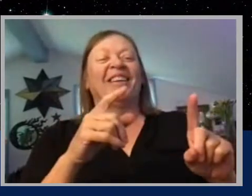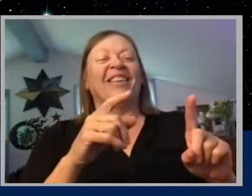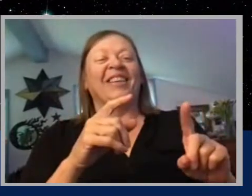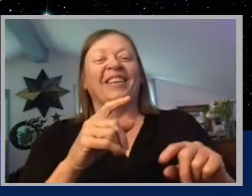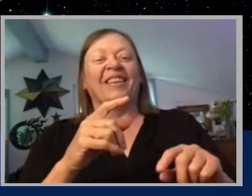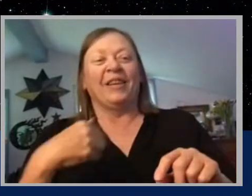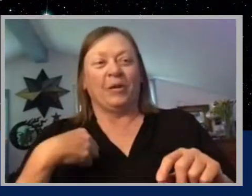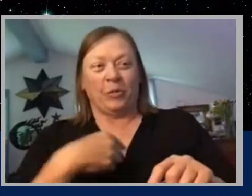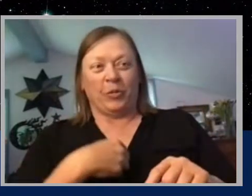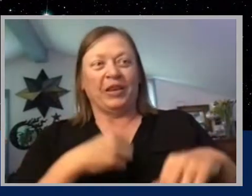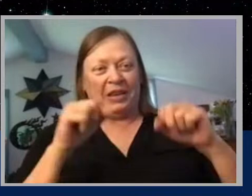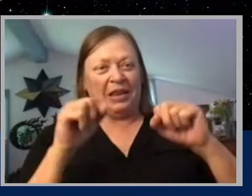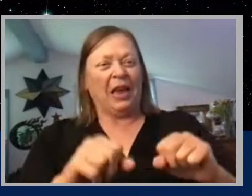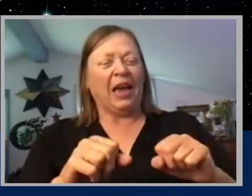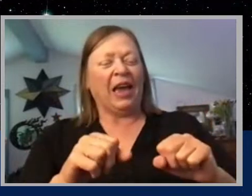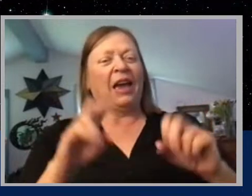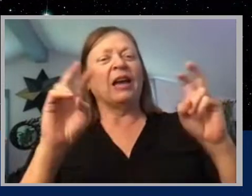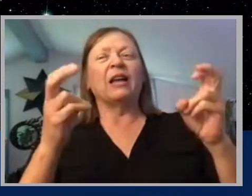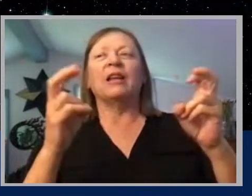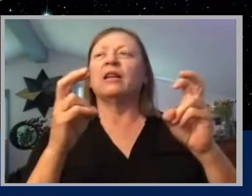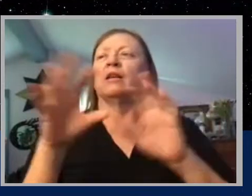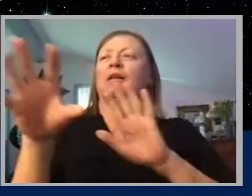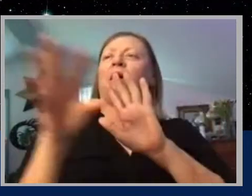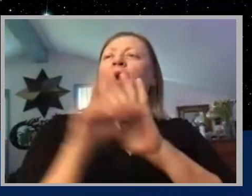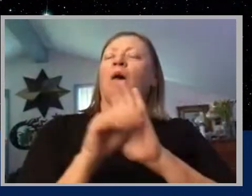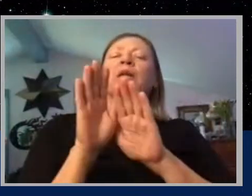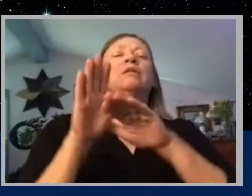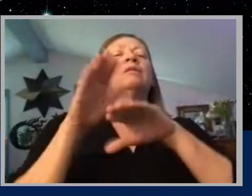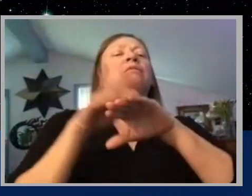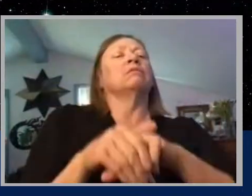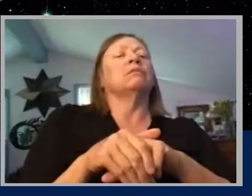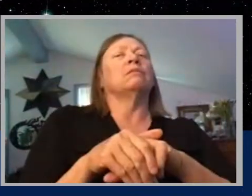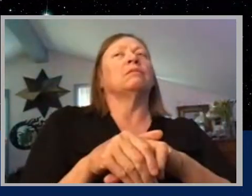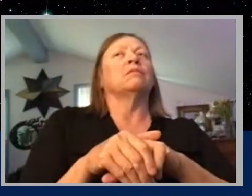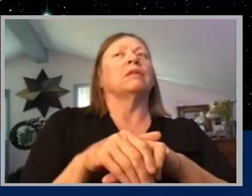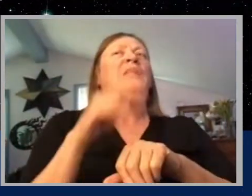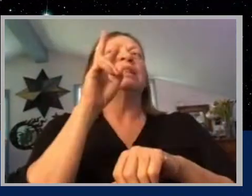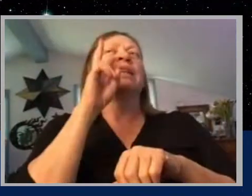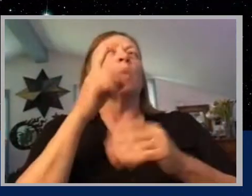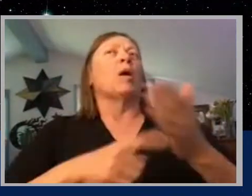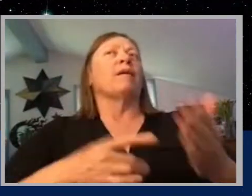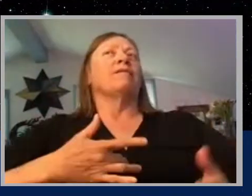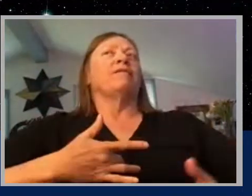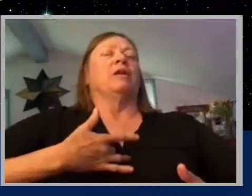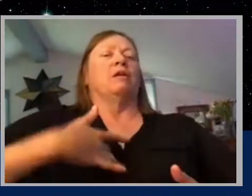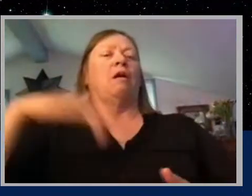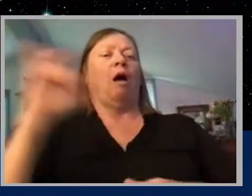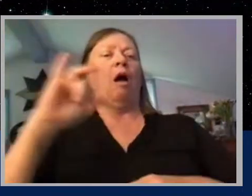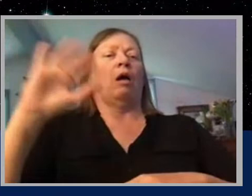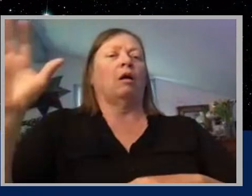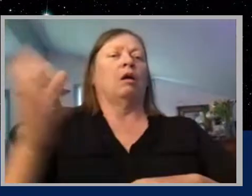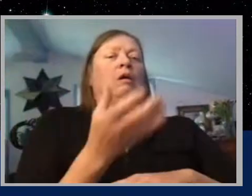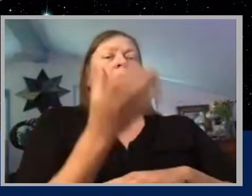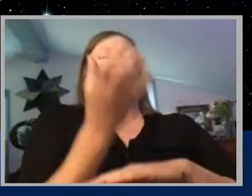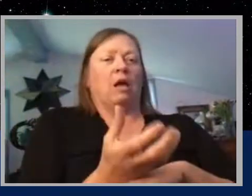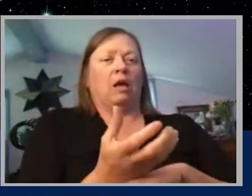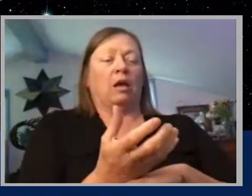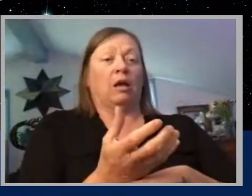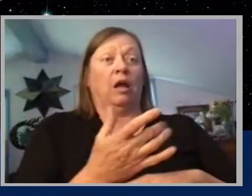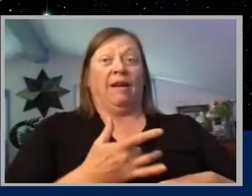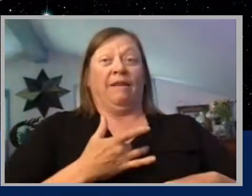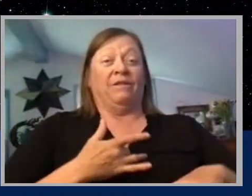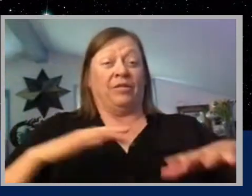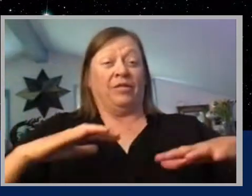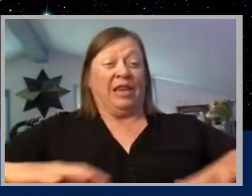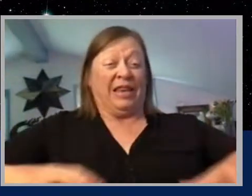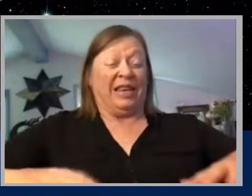we're able to simulate our landing, and I think it's so cool to hear what happens in a landing. That to me was the